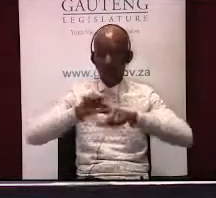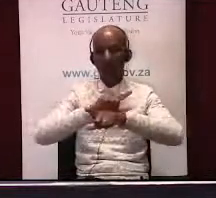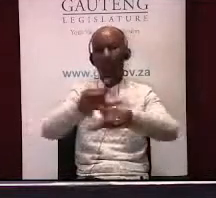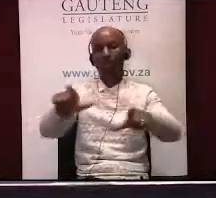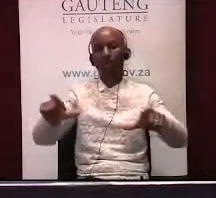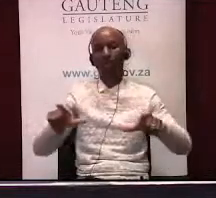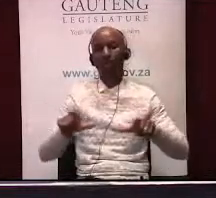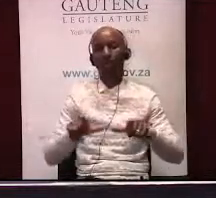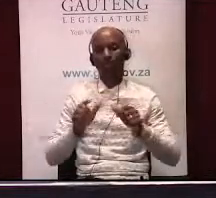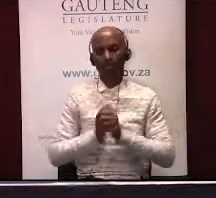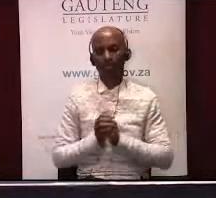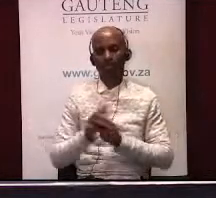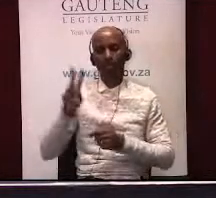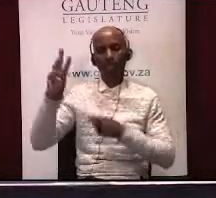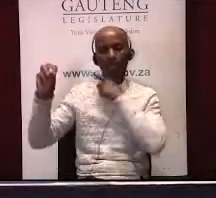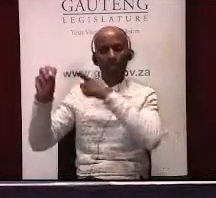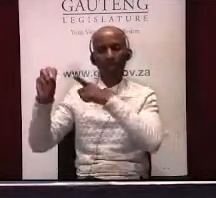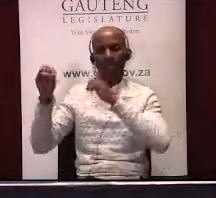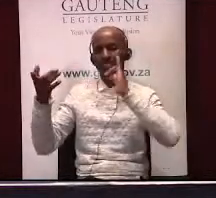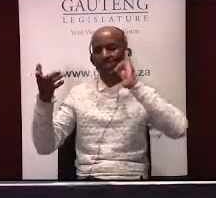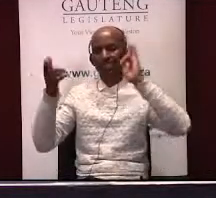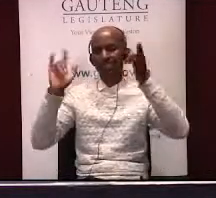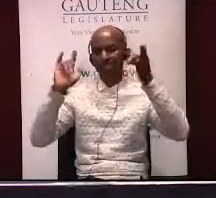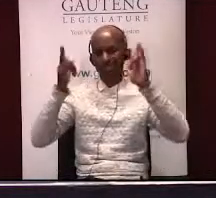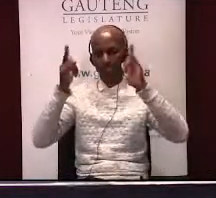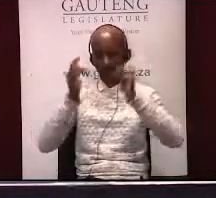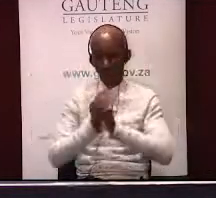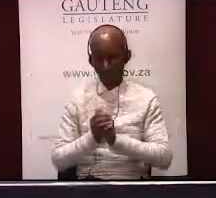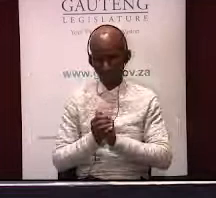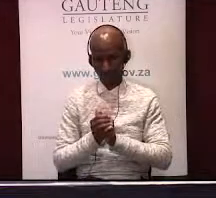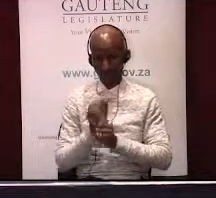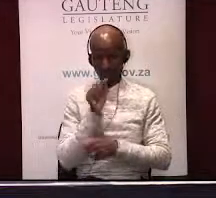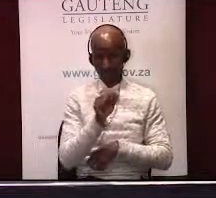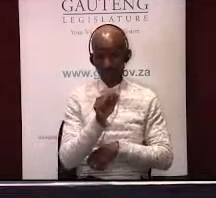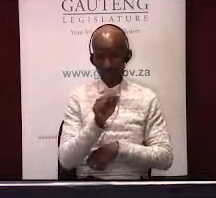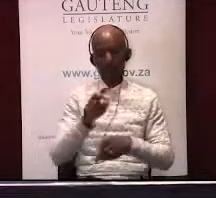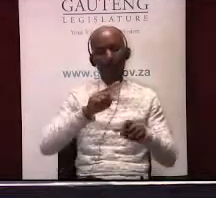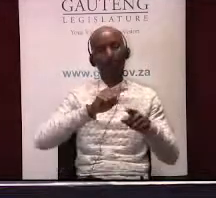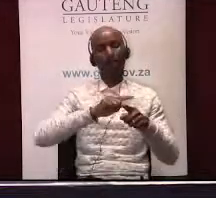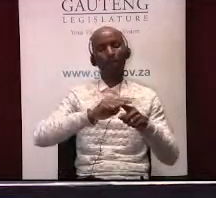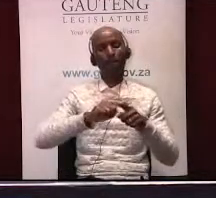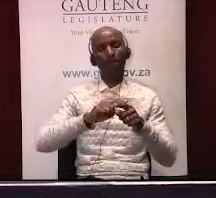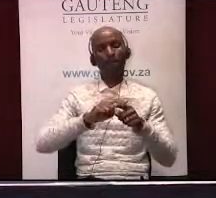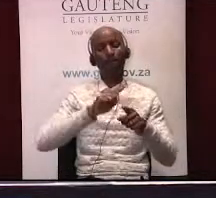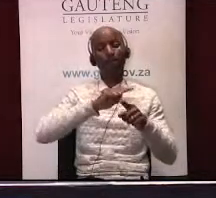locality, Mogale City, which has been plagued by